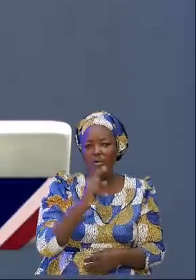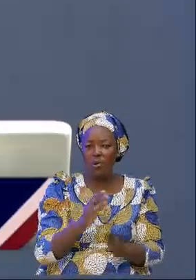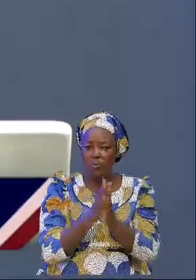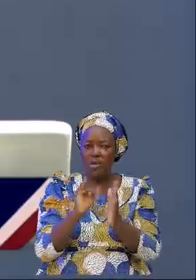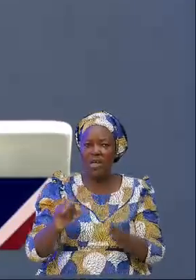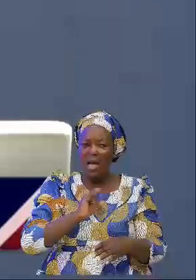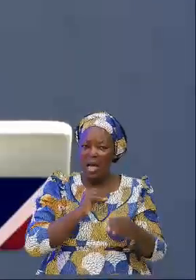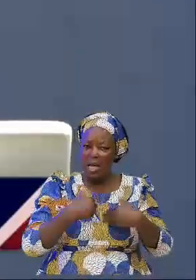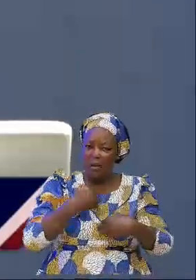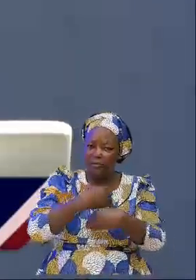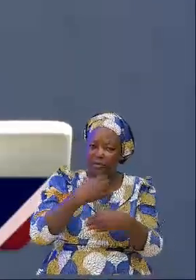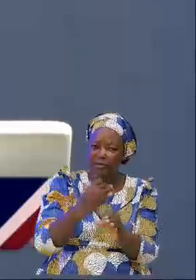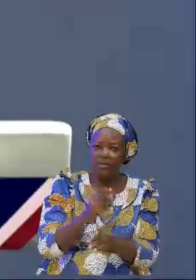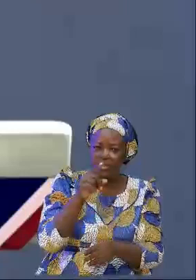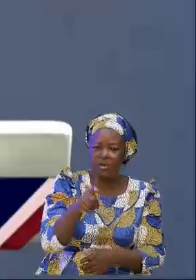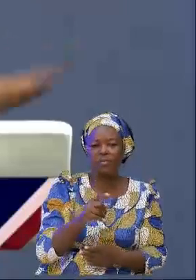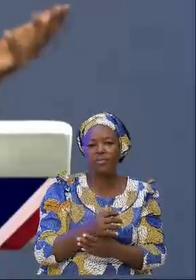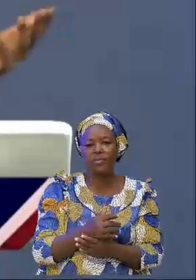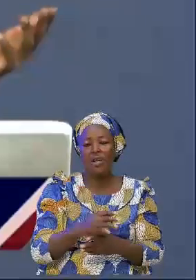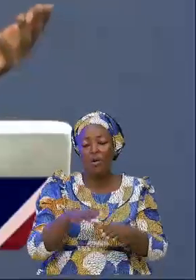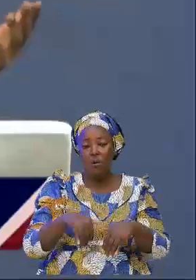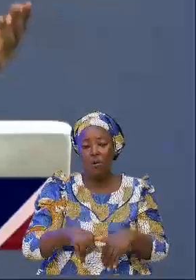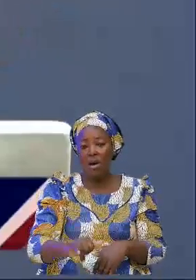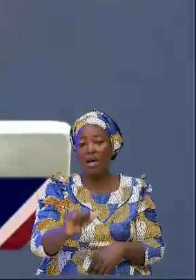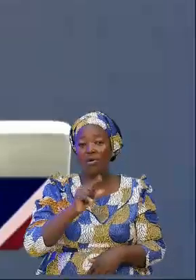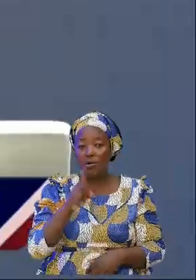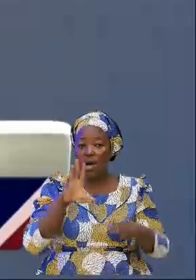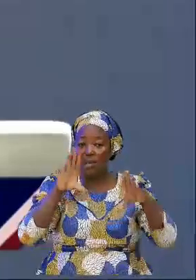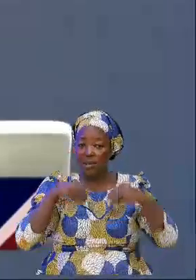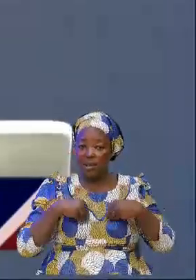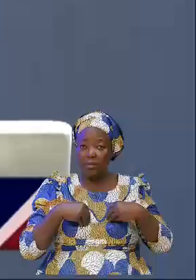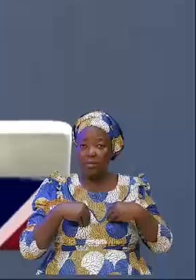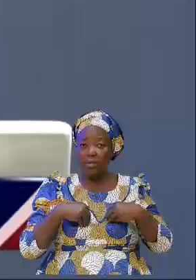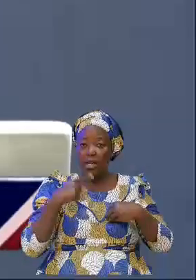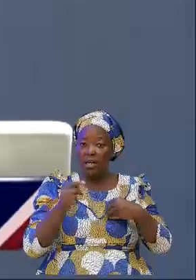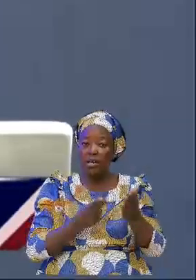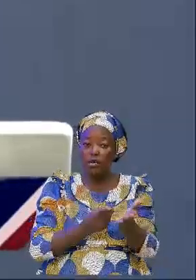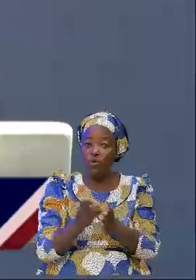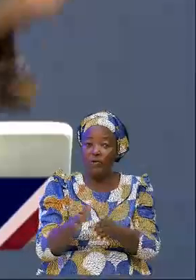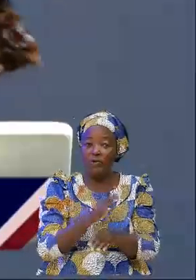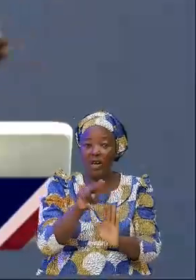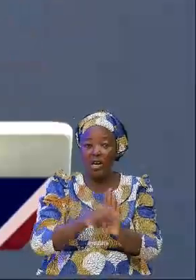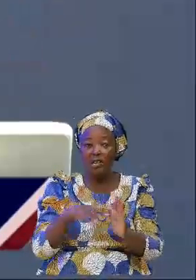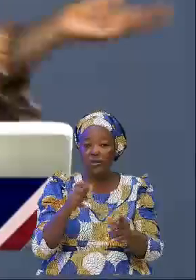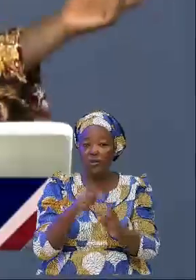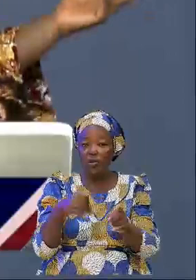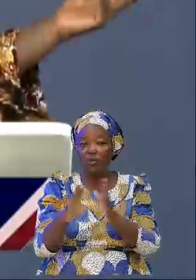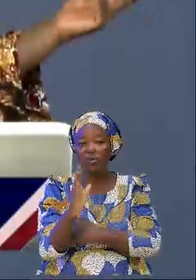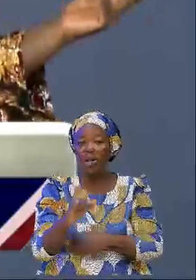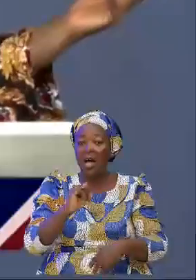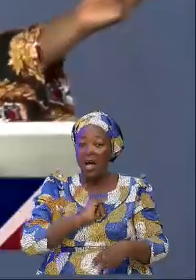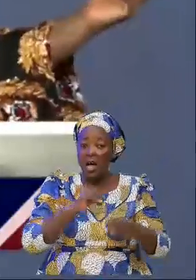have made thee. While you are praying, I have made thee. While you